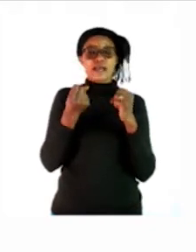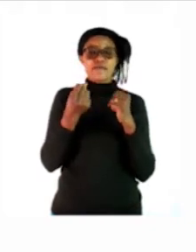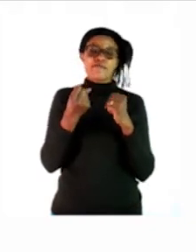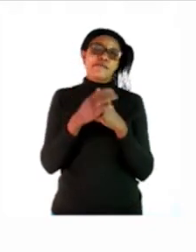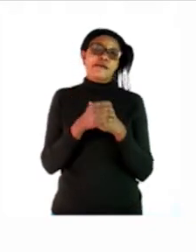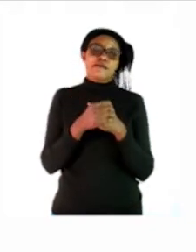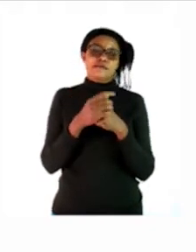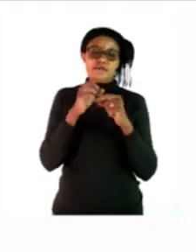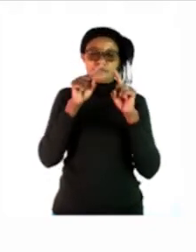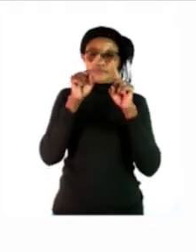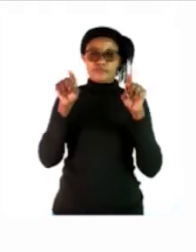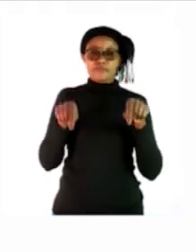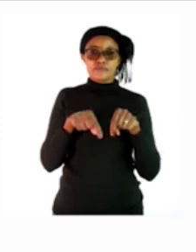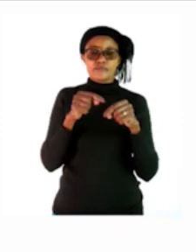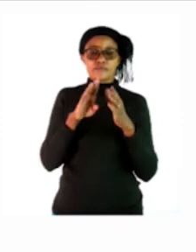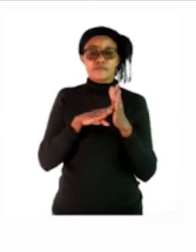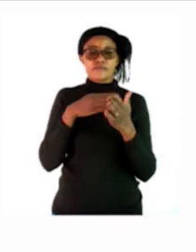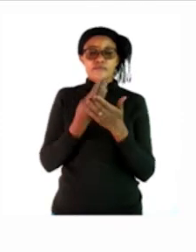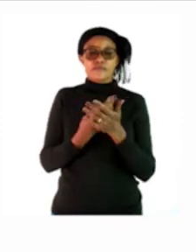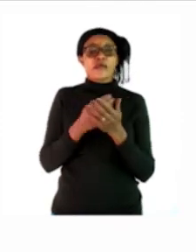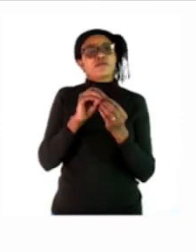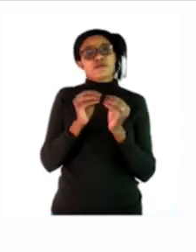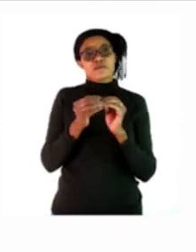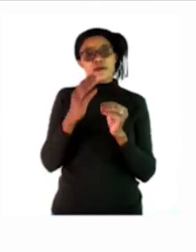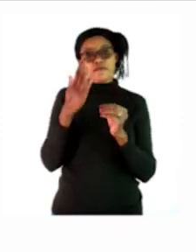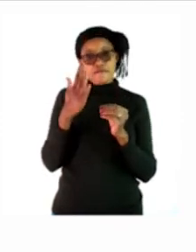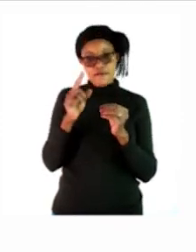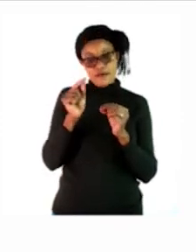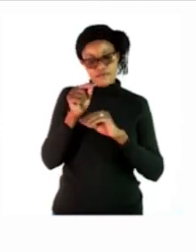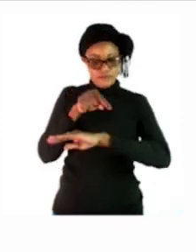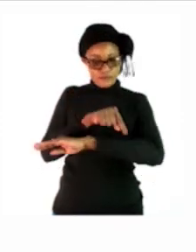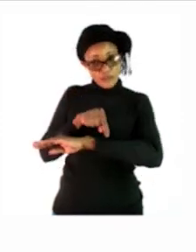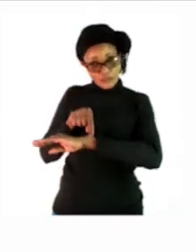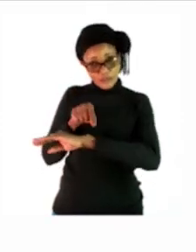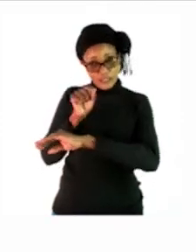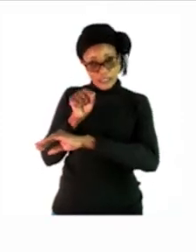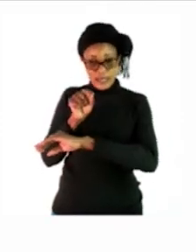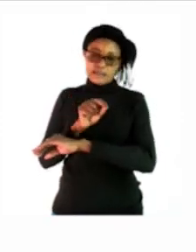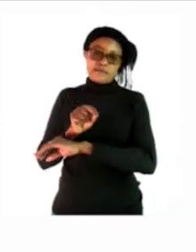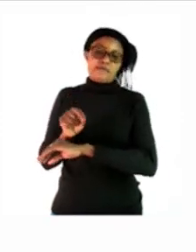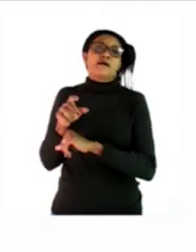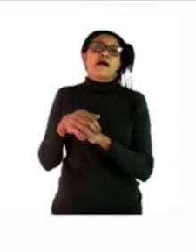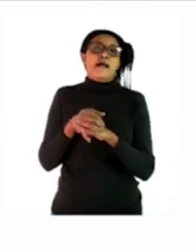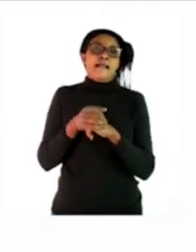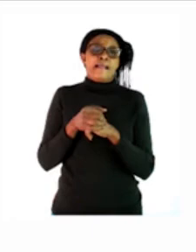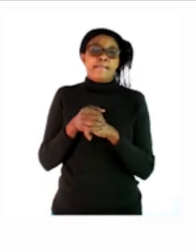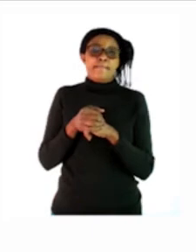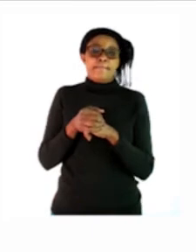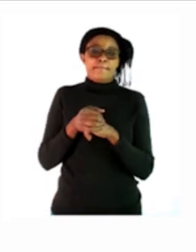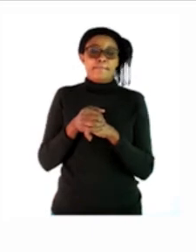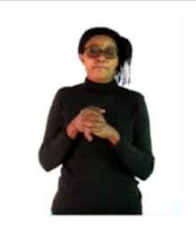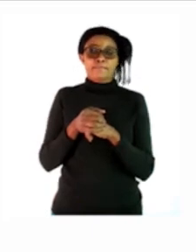the picture. So we must write the number 5 next to the heart. And so